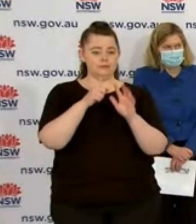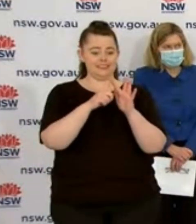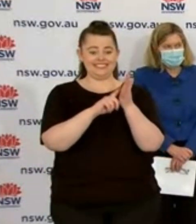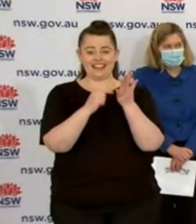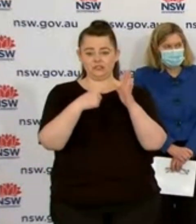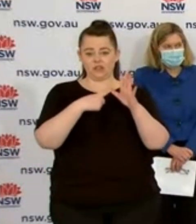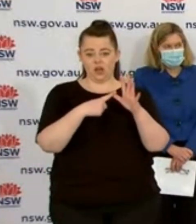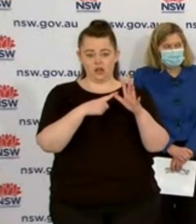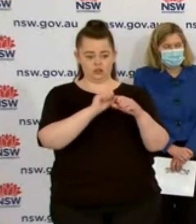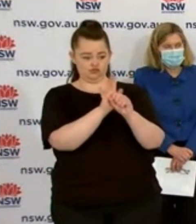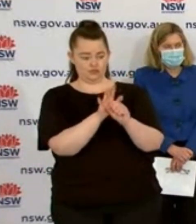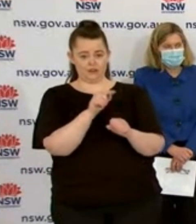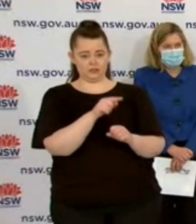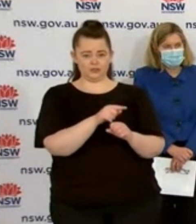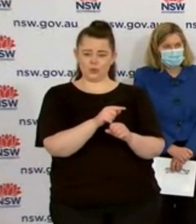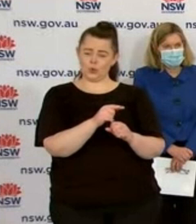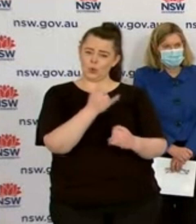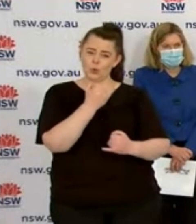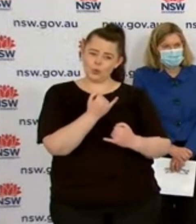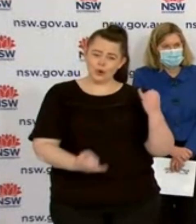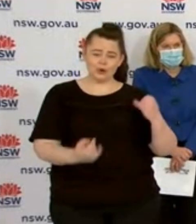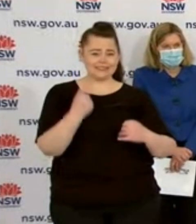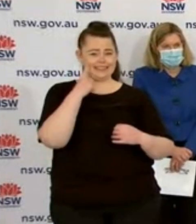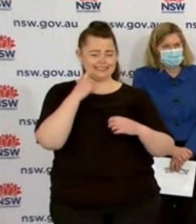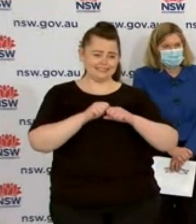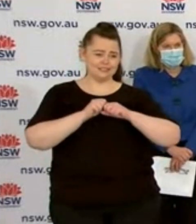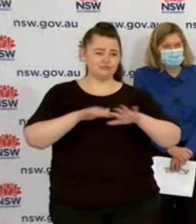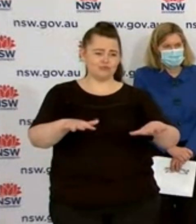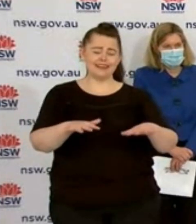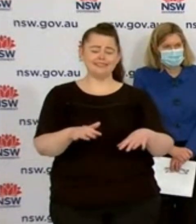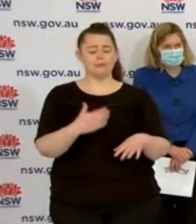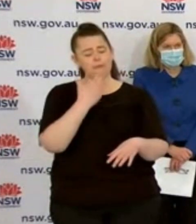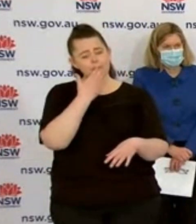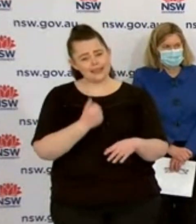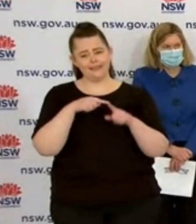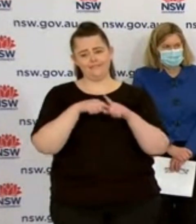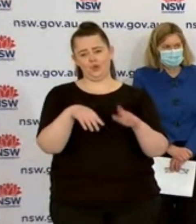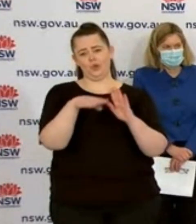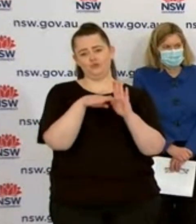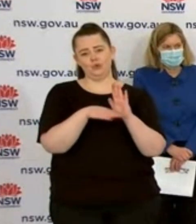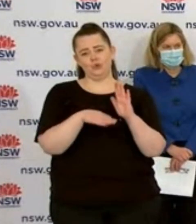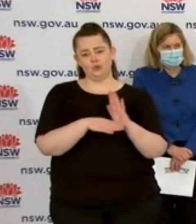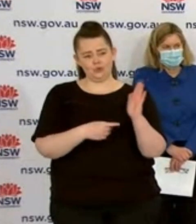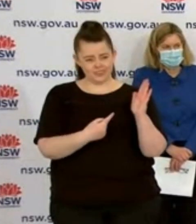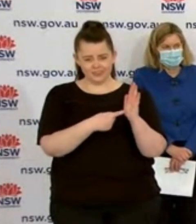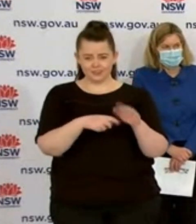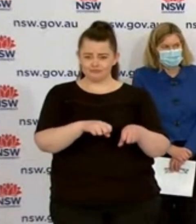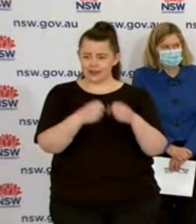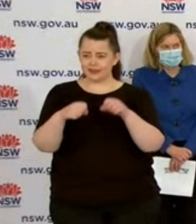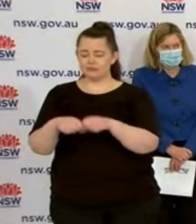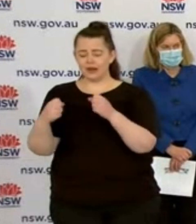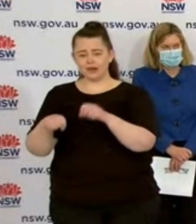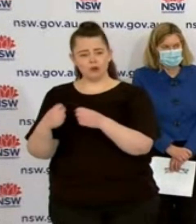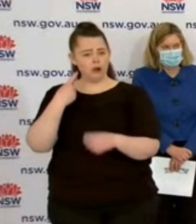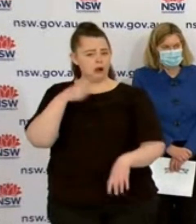so it's particularly disappointing to see young people involved in breaches of the public health order. We now have a statewide lockdown across the state.